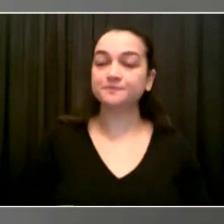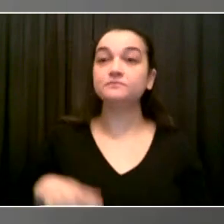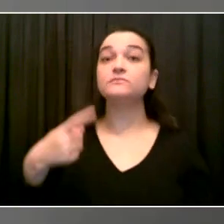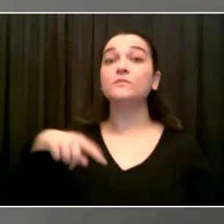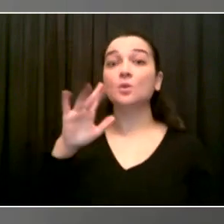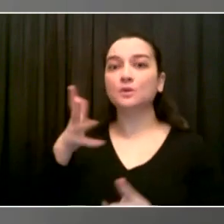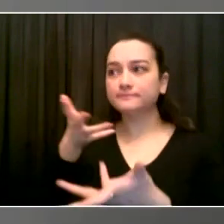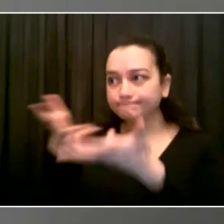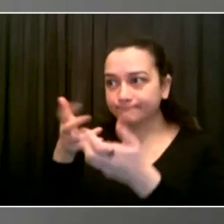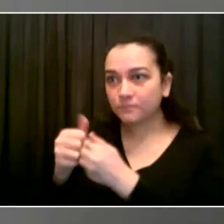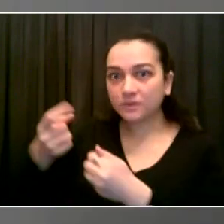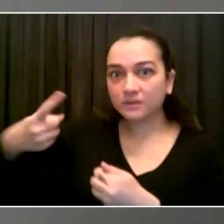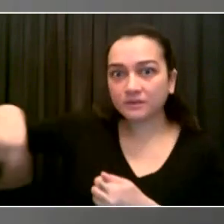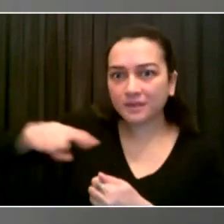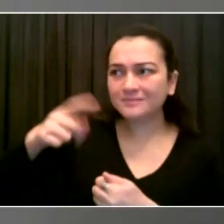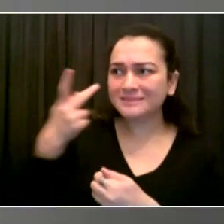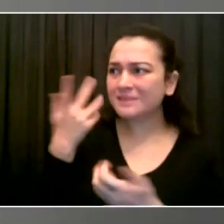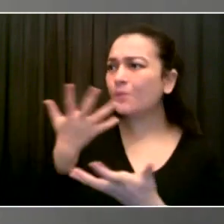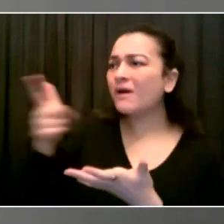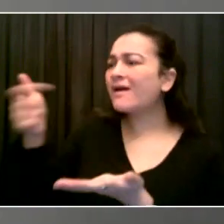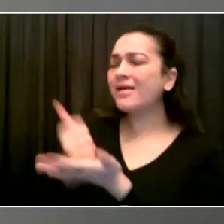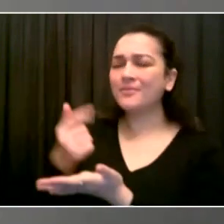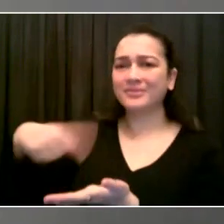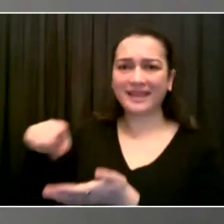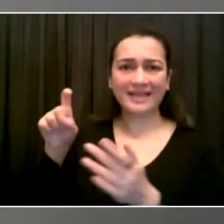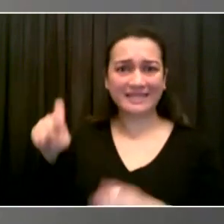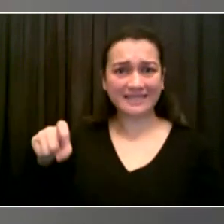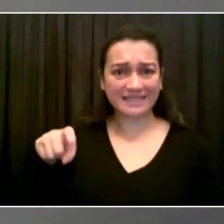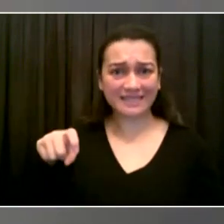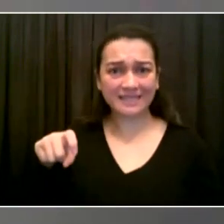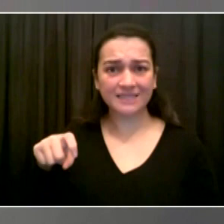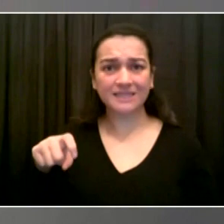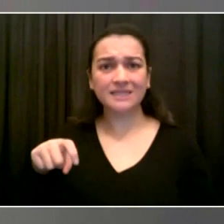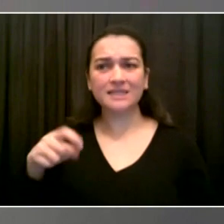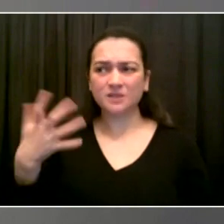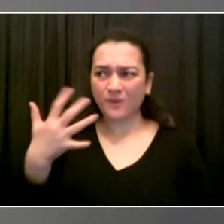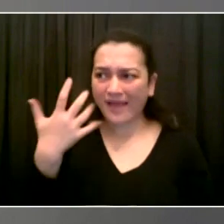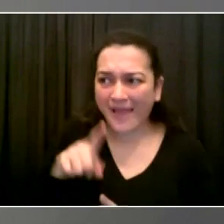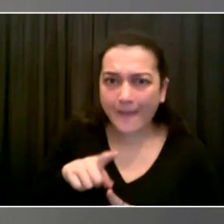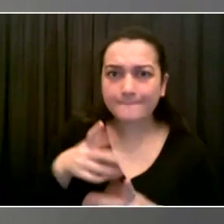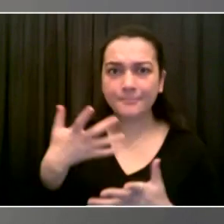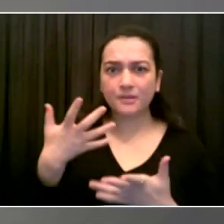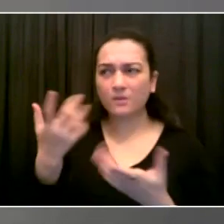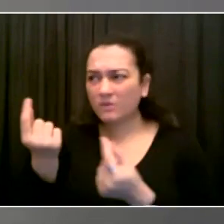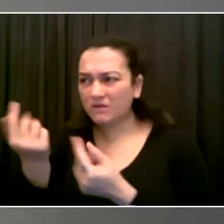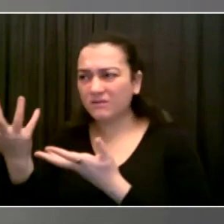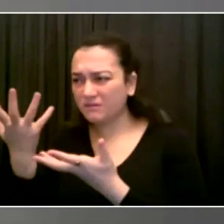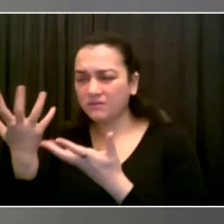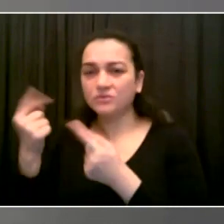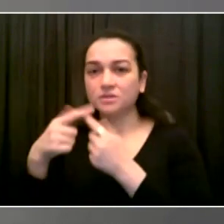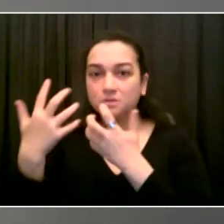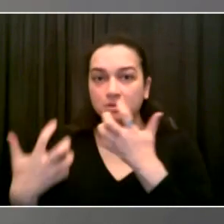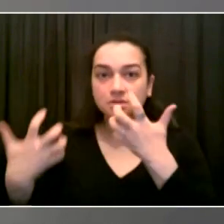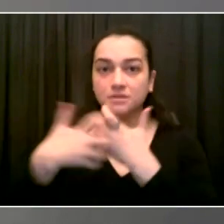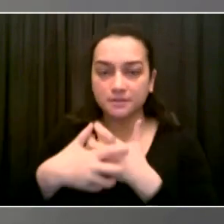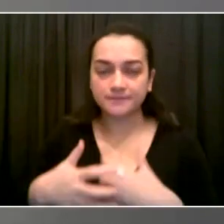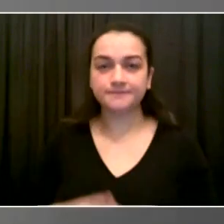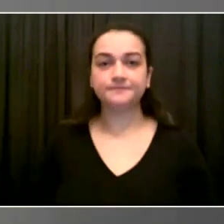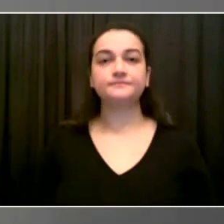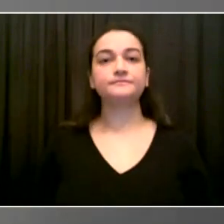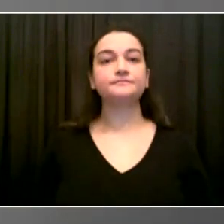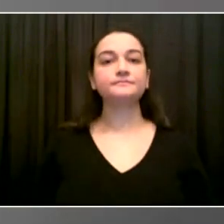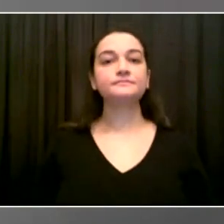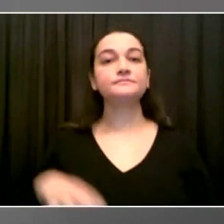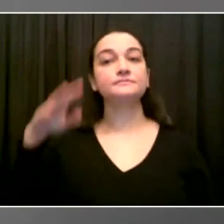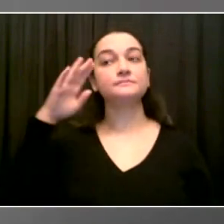symptoms. As Dr. Johnson was explaining, there's a very wide range of symptoms that people have,